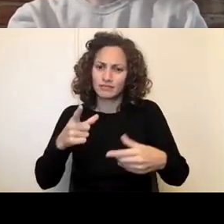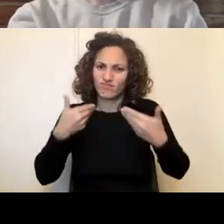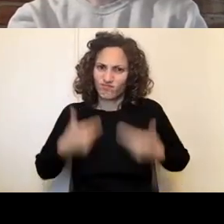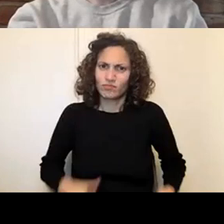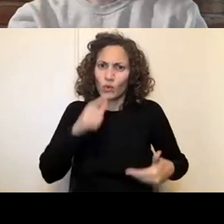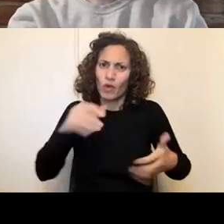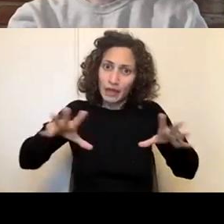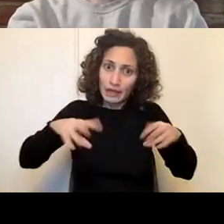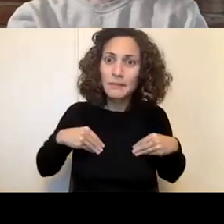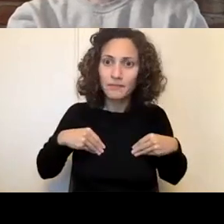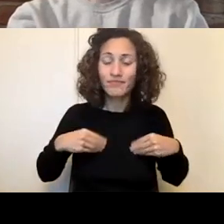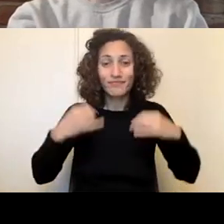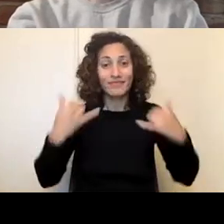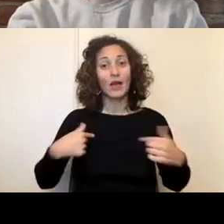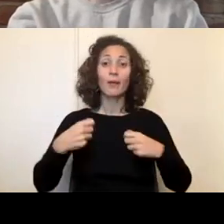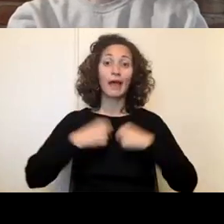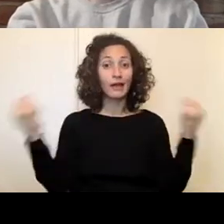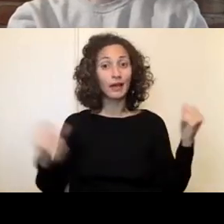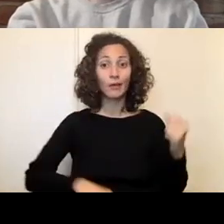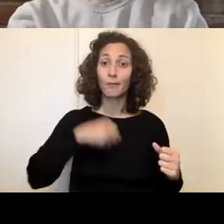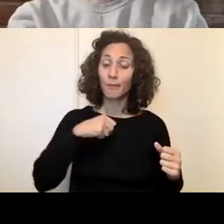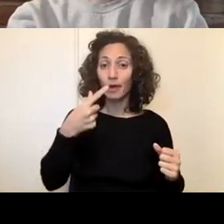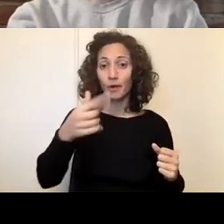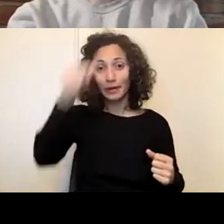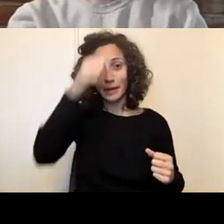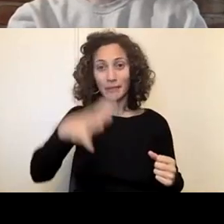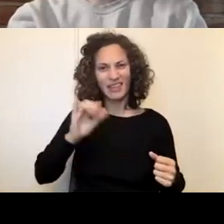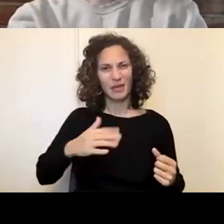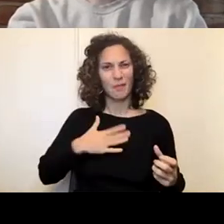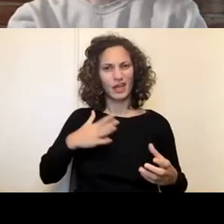I'm a very out and proud gay man. So that's sort of what my journey looked like.